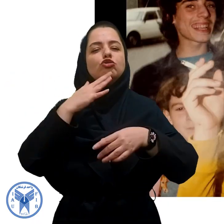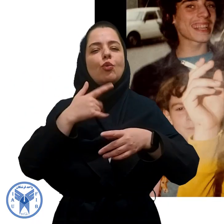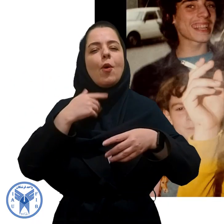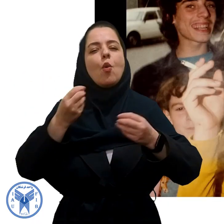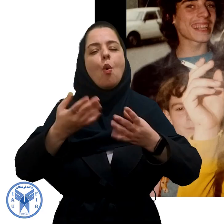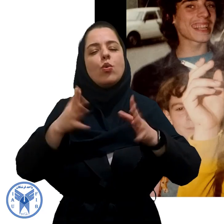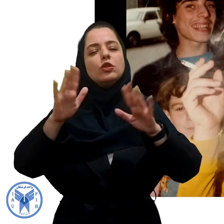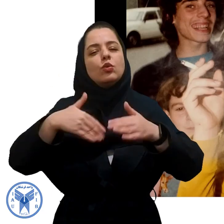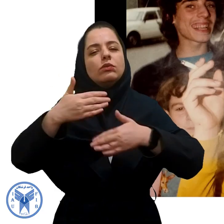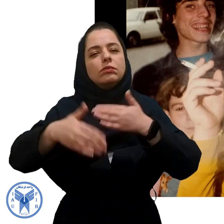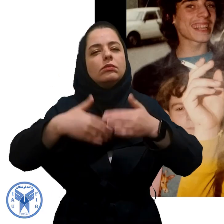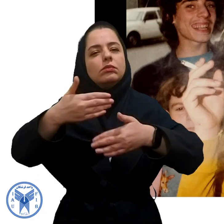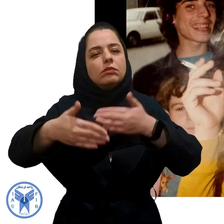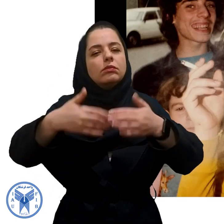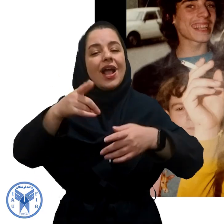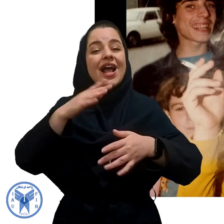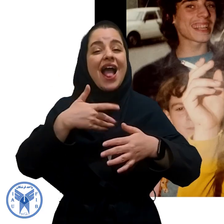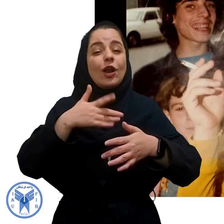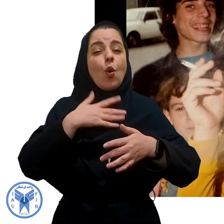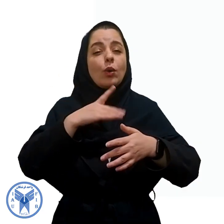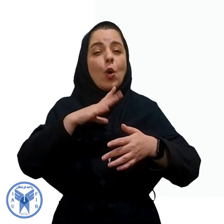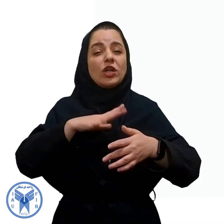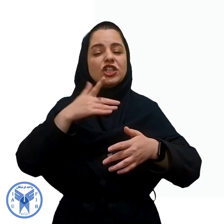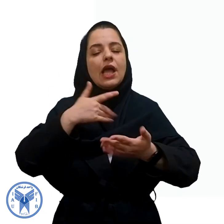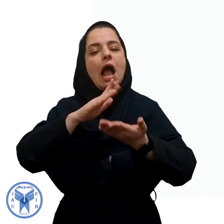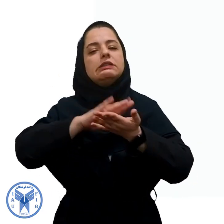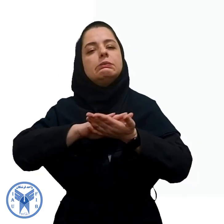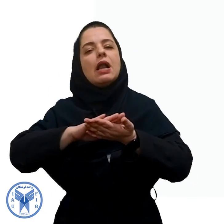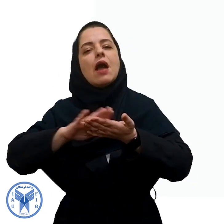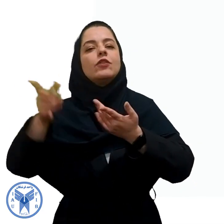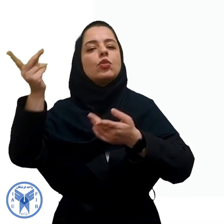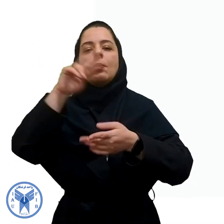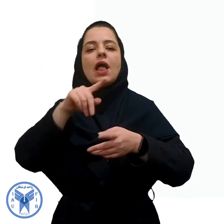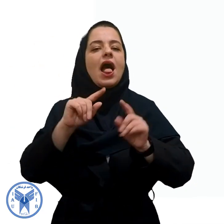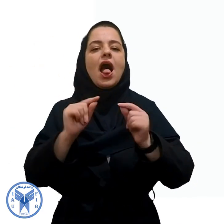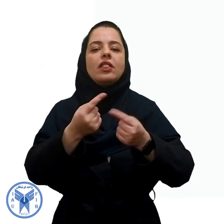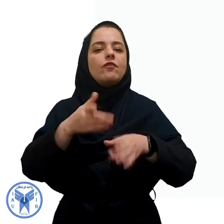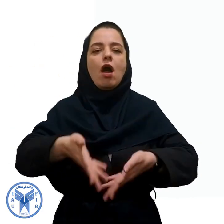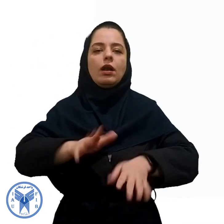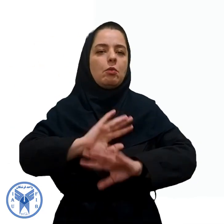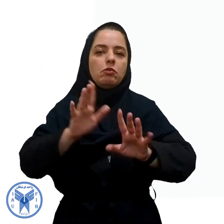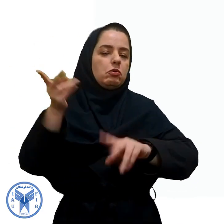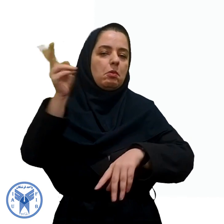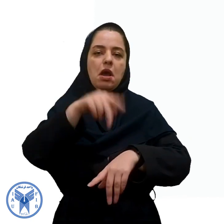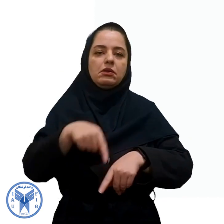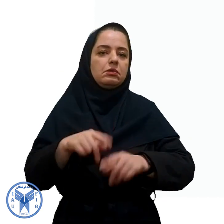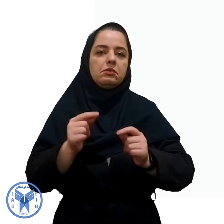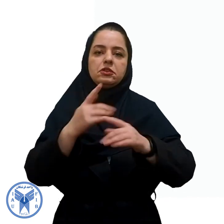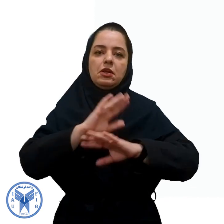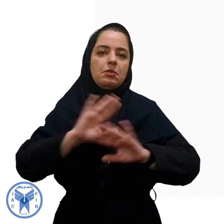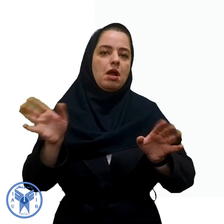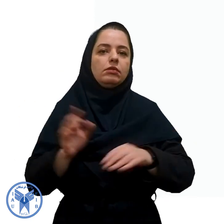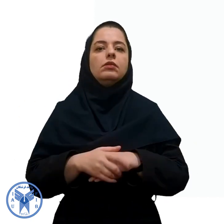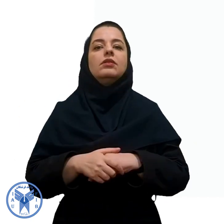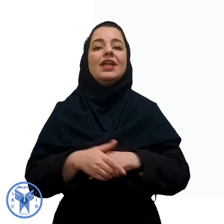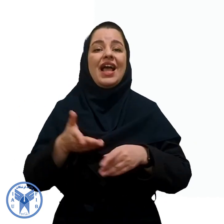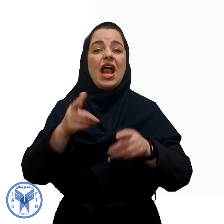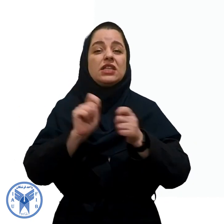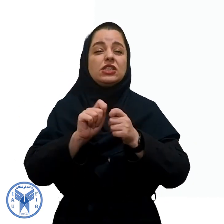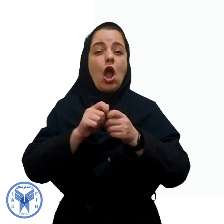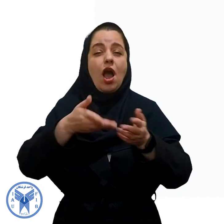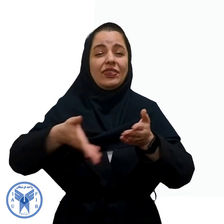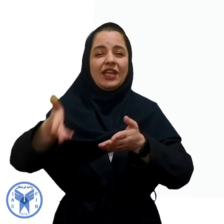are starting to slow down. Once chromogenic color is gone, we will never, ever see it happen again because it